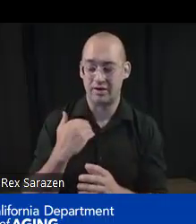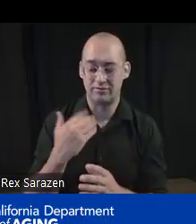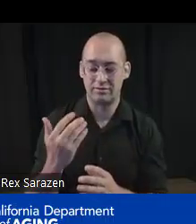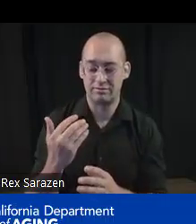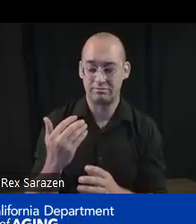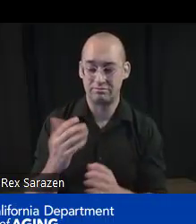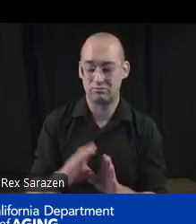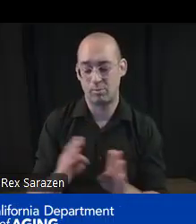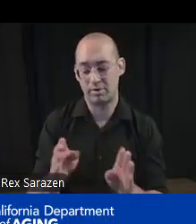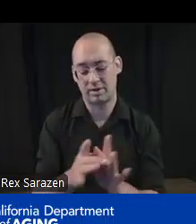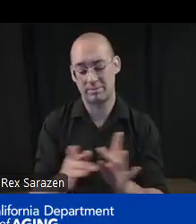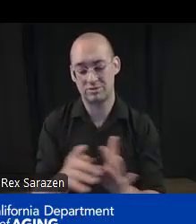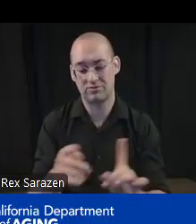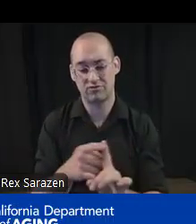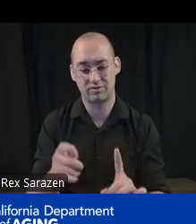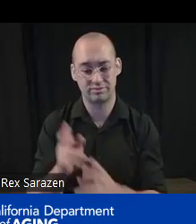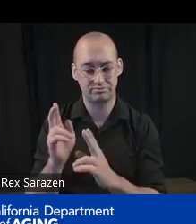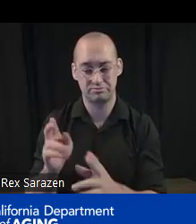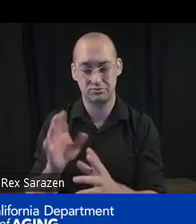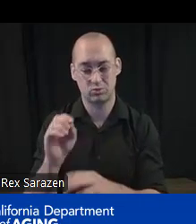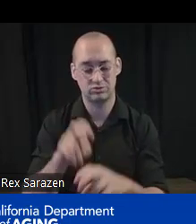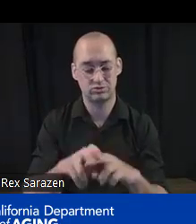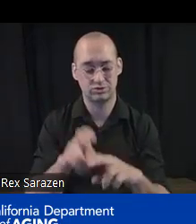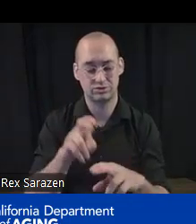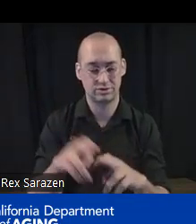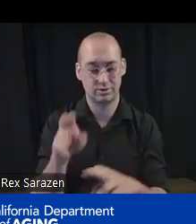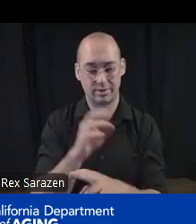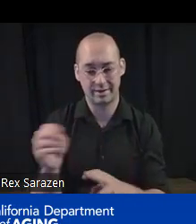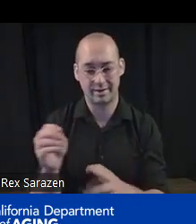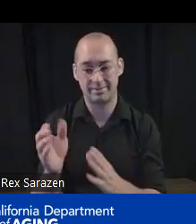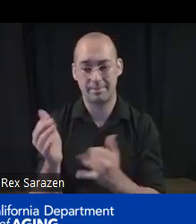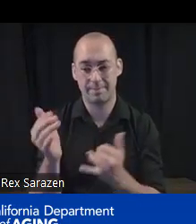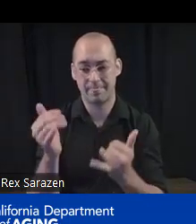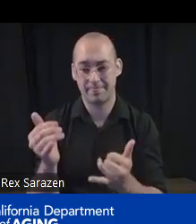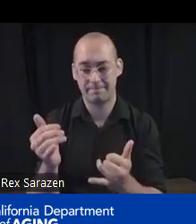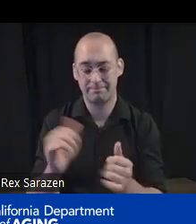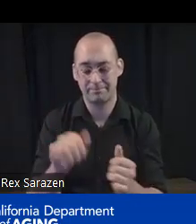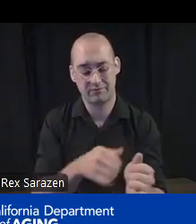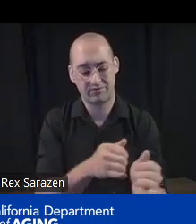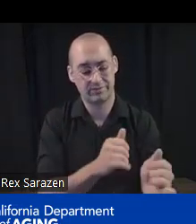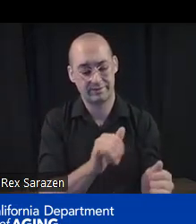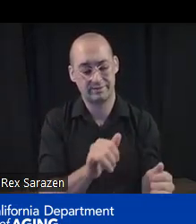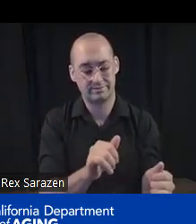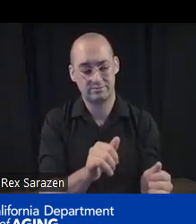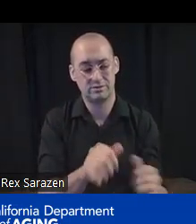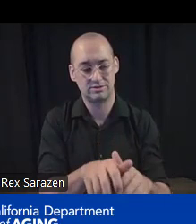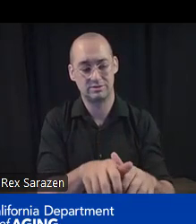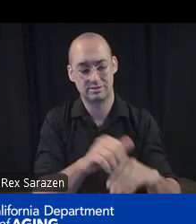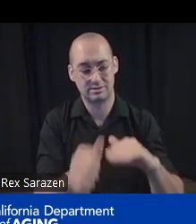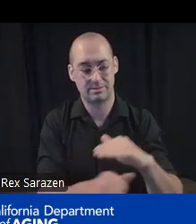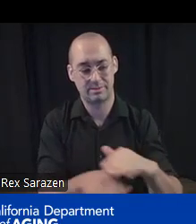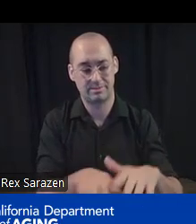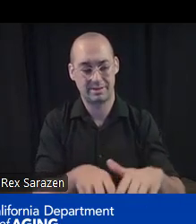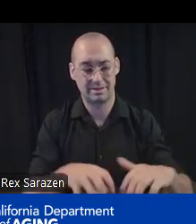opening remarks from our esteemed co-chairs. And following that, we will have our subcommittee discussion. We do have a